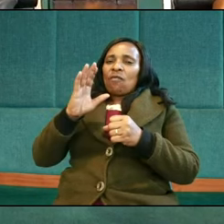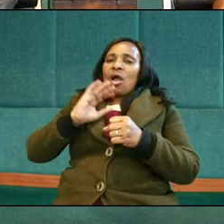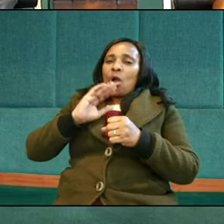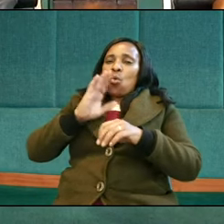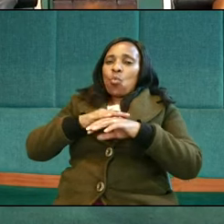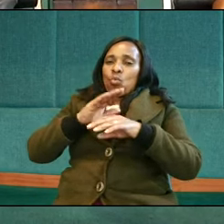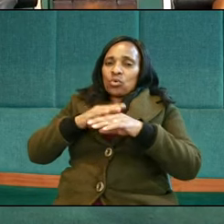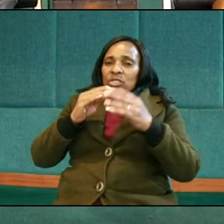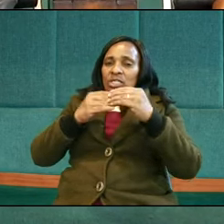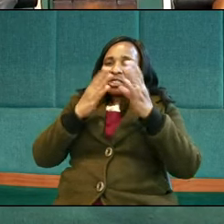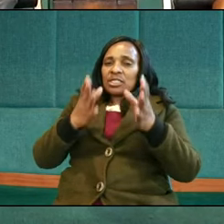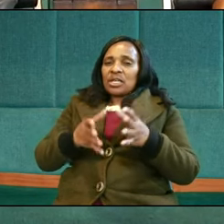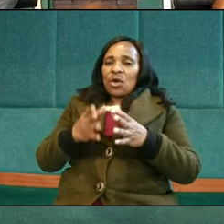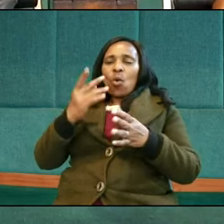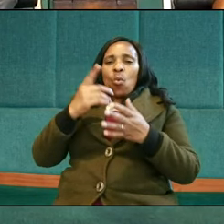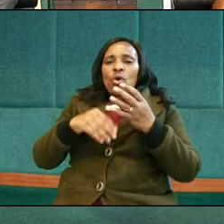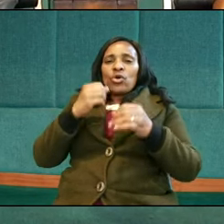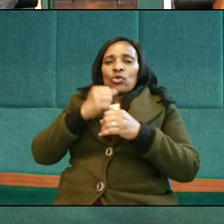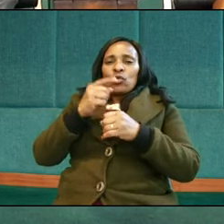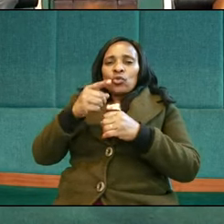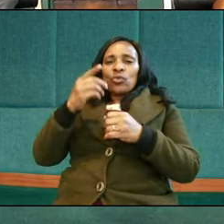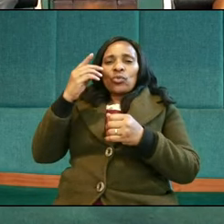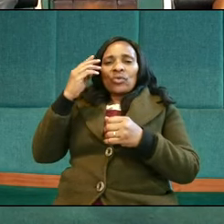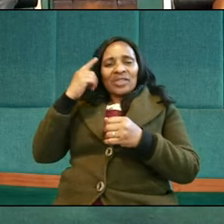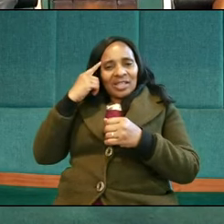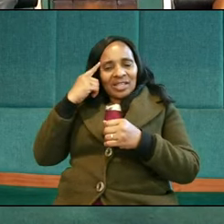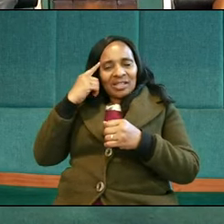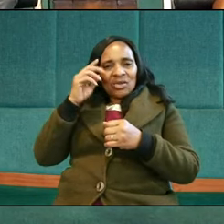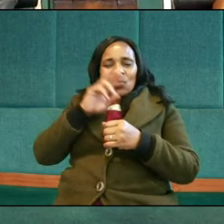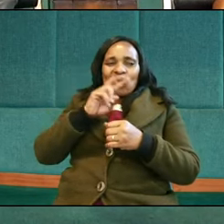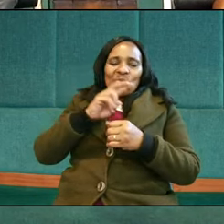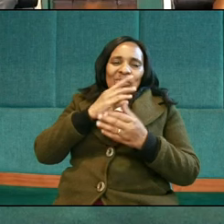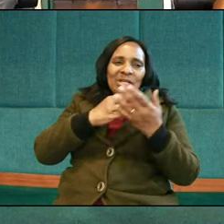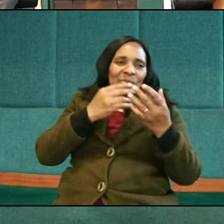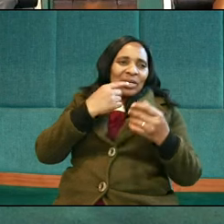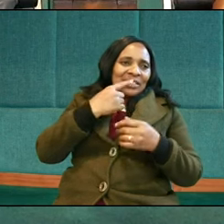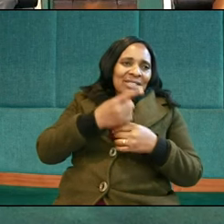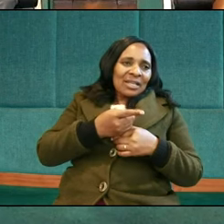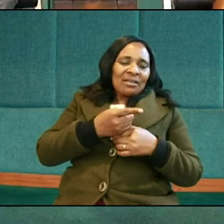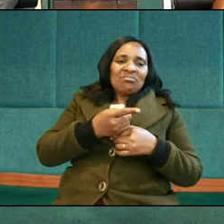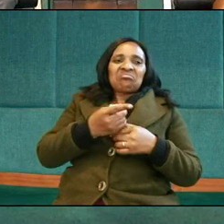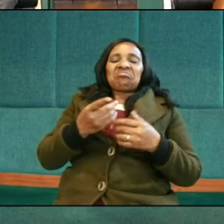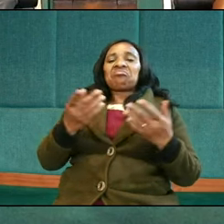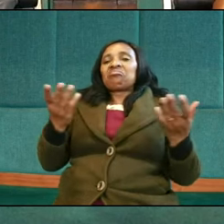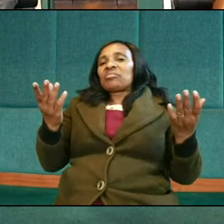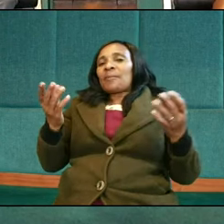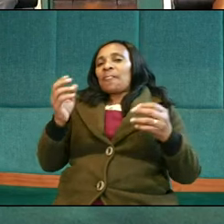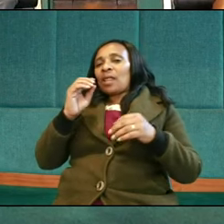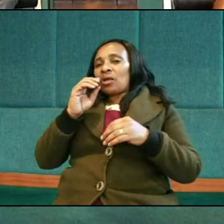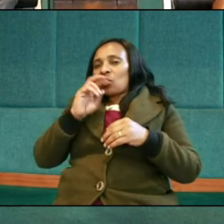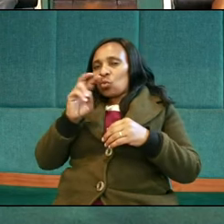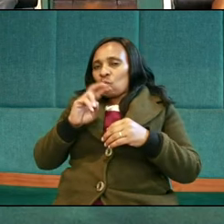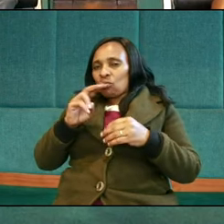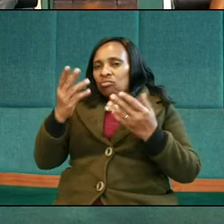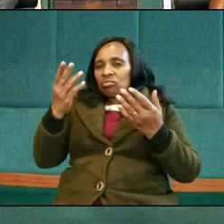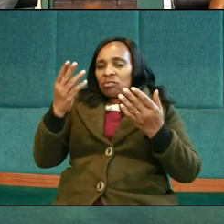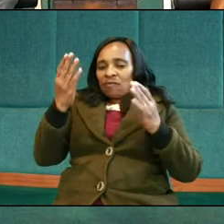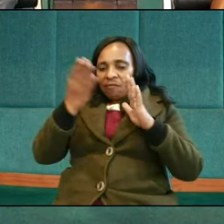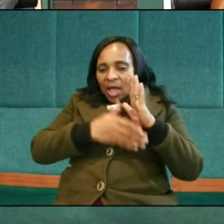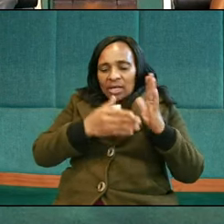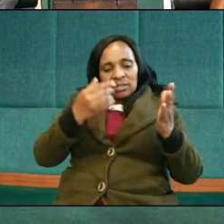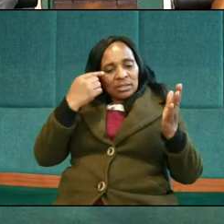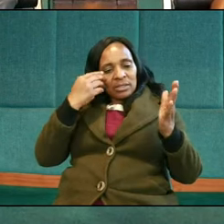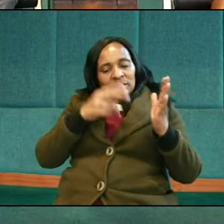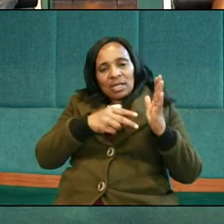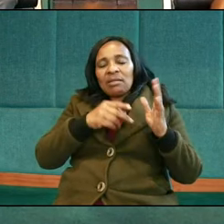leader? What do you think is there that we can look at someone and say, or look at the track record and say, this